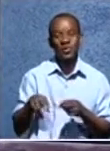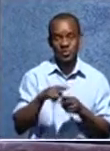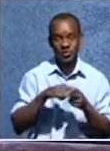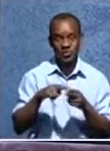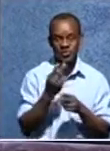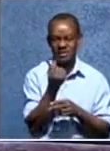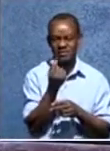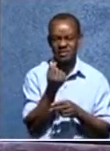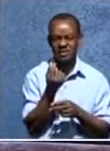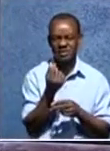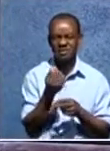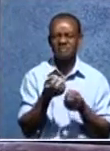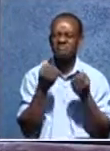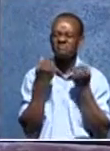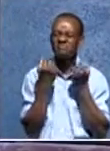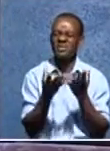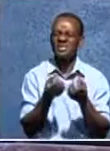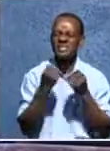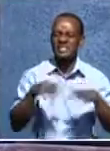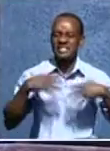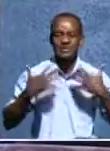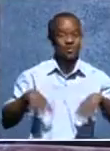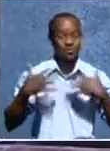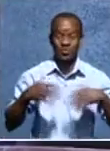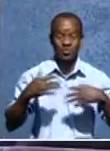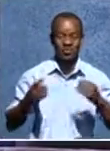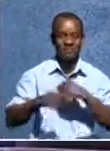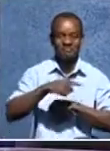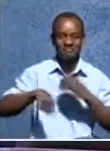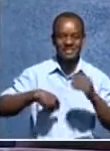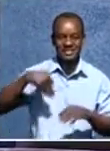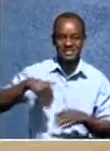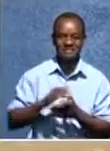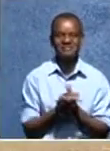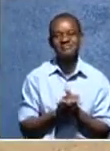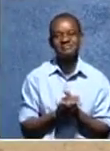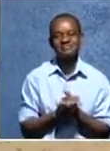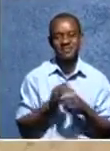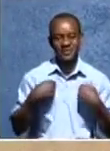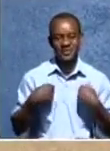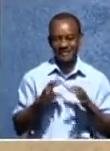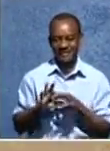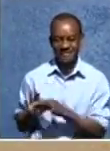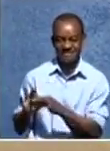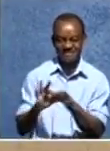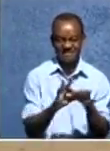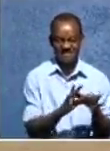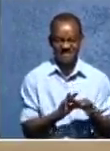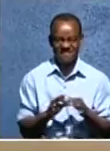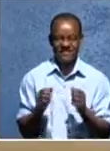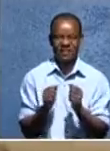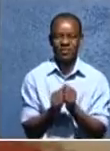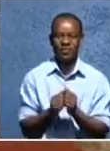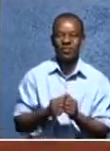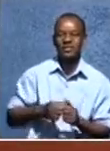our own country. So really, however, from our side, there is a coordinated effort together with Air Namibia where we